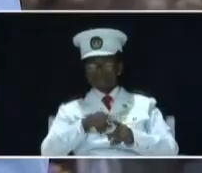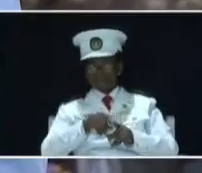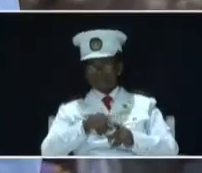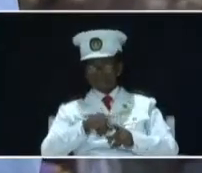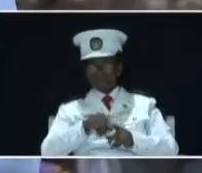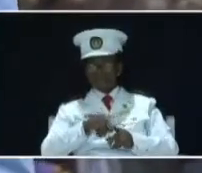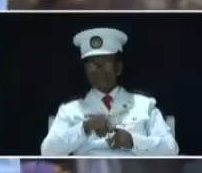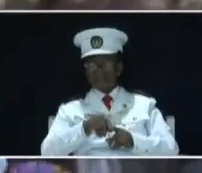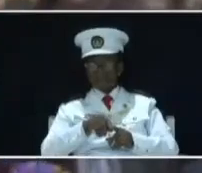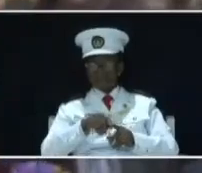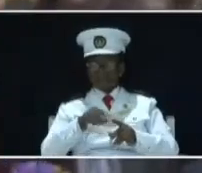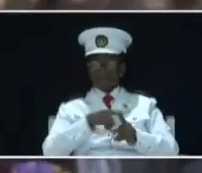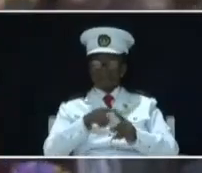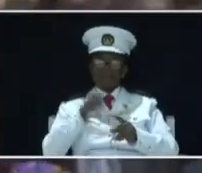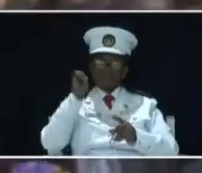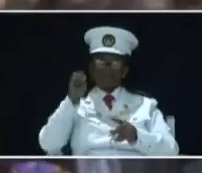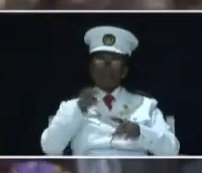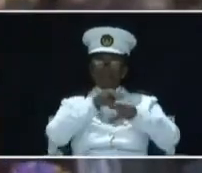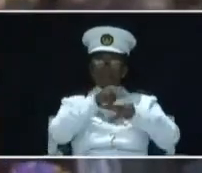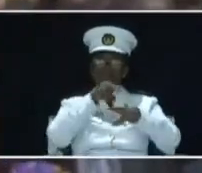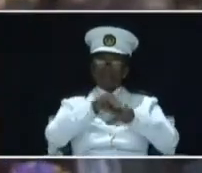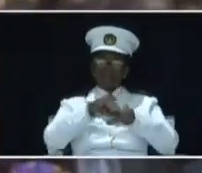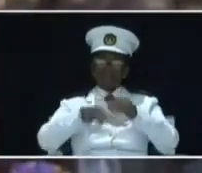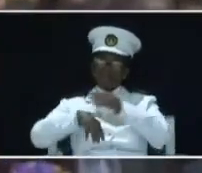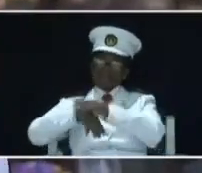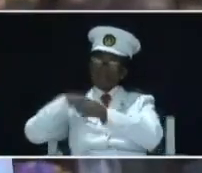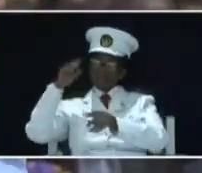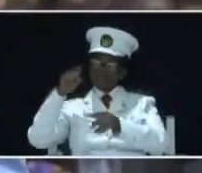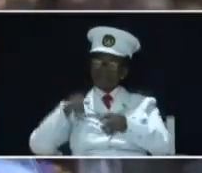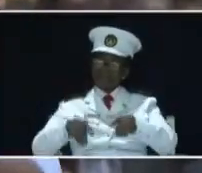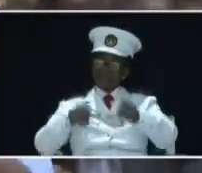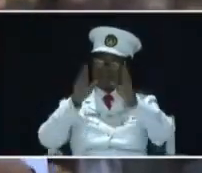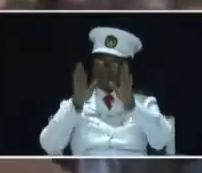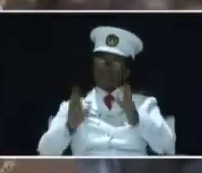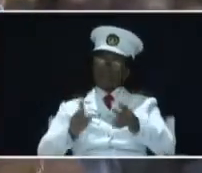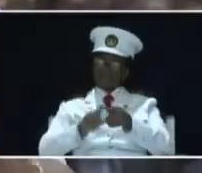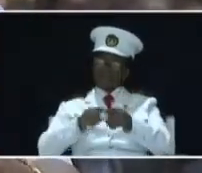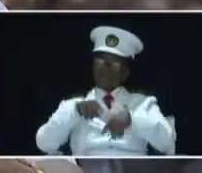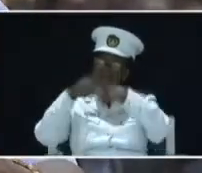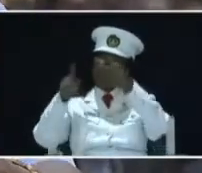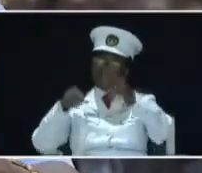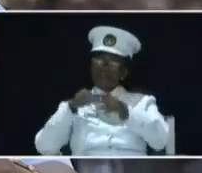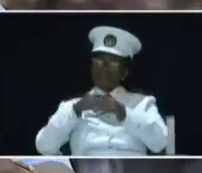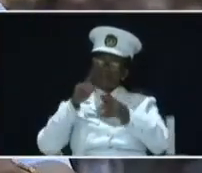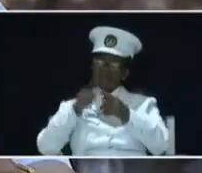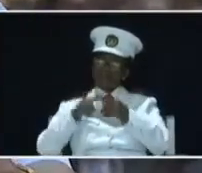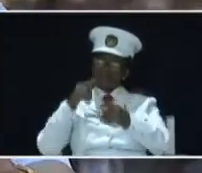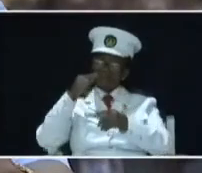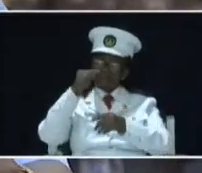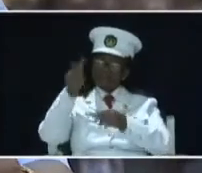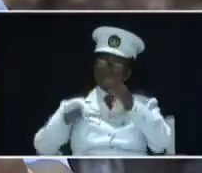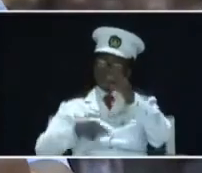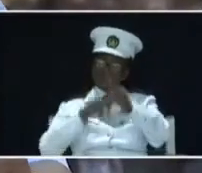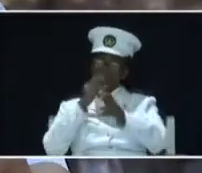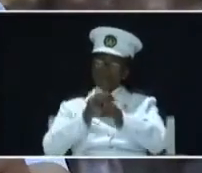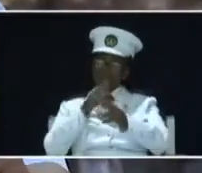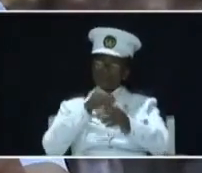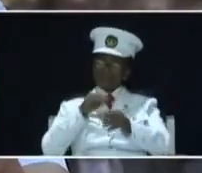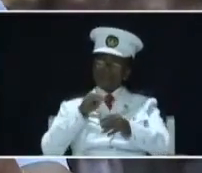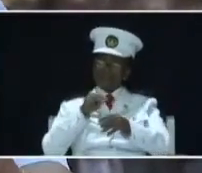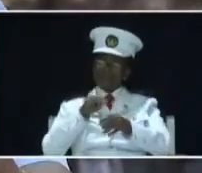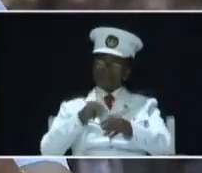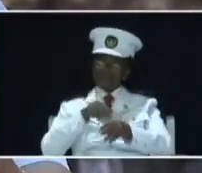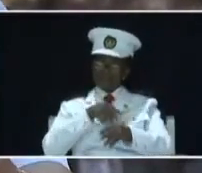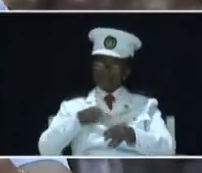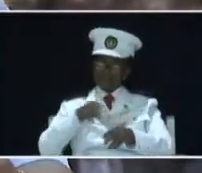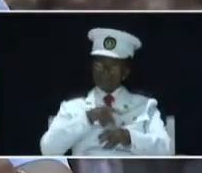he was sending out the disciples to go into the world and preach the gospel, he said, "And lo, I